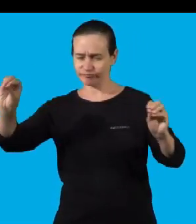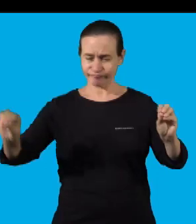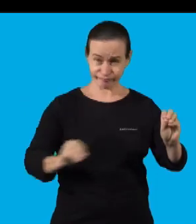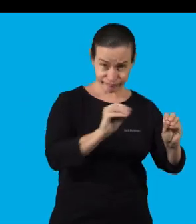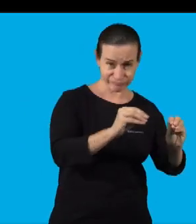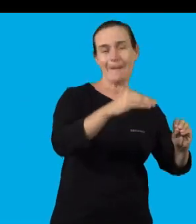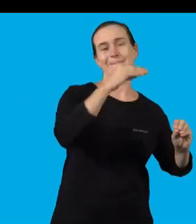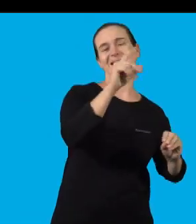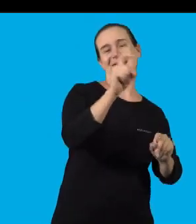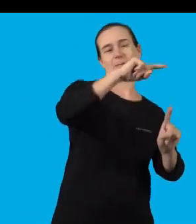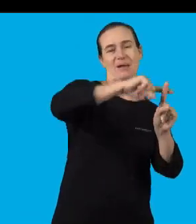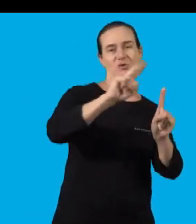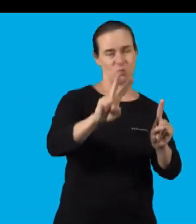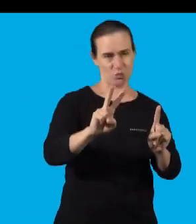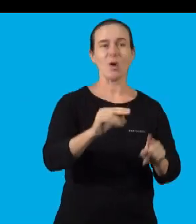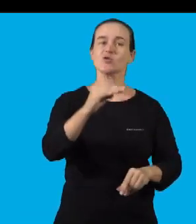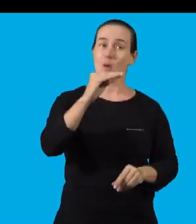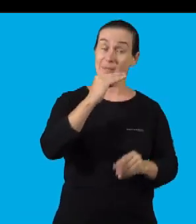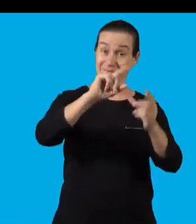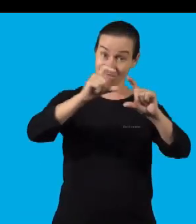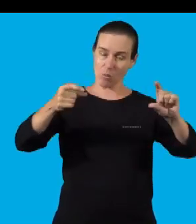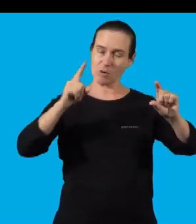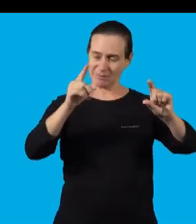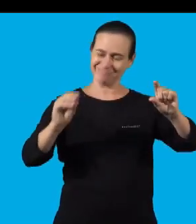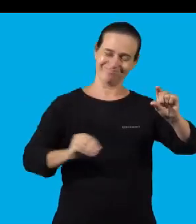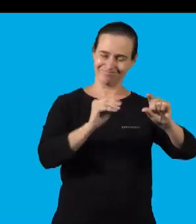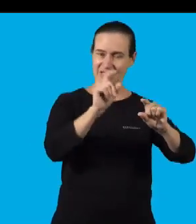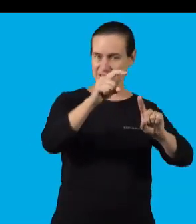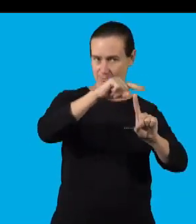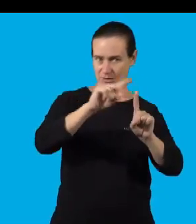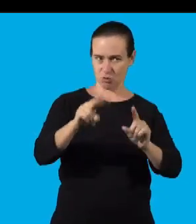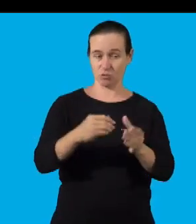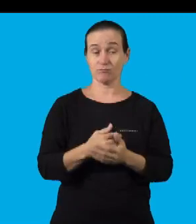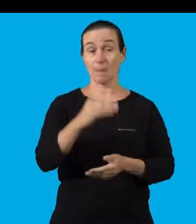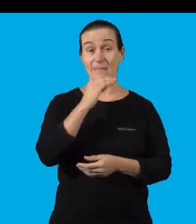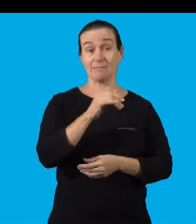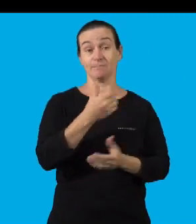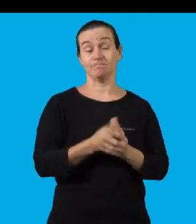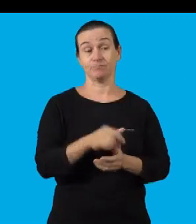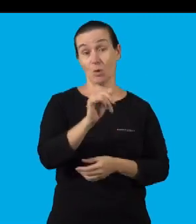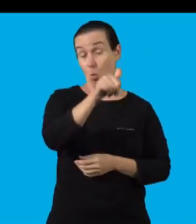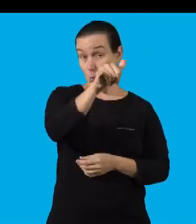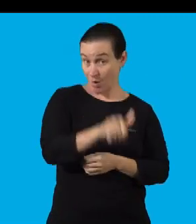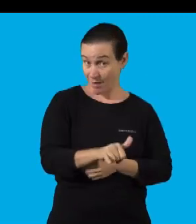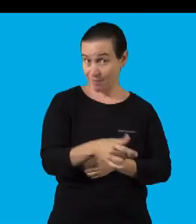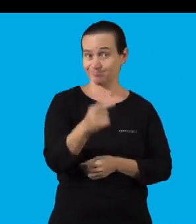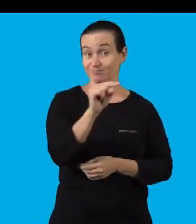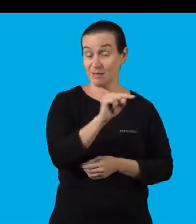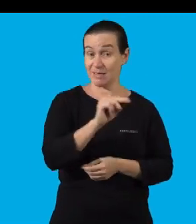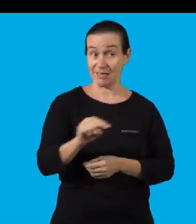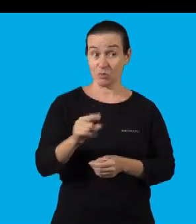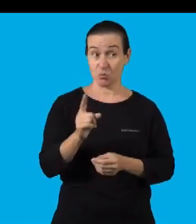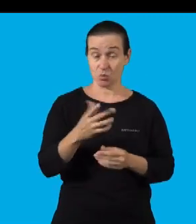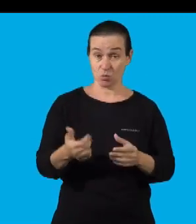x plus 2. So we know that in our formula, that's what we are going to substitute. So we have there an x is equal, a y